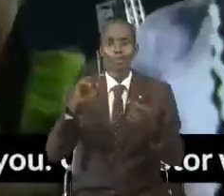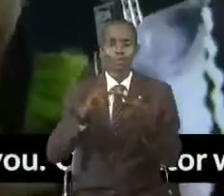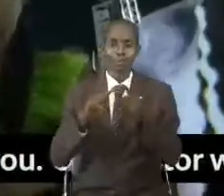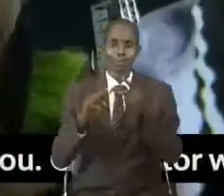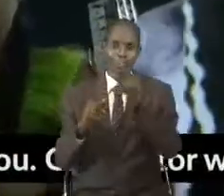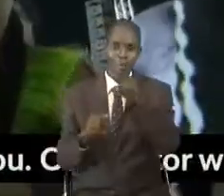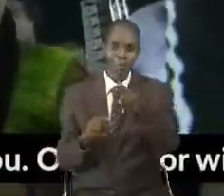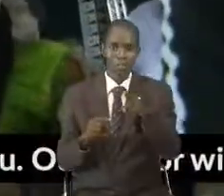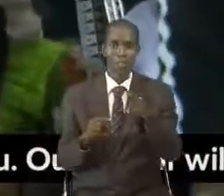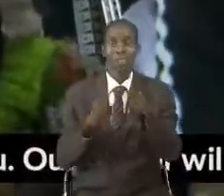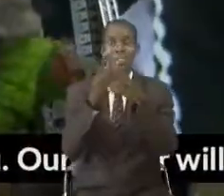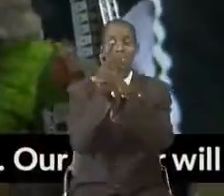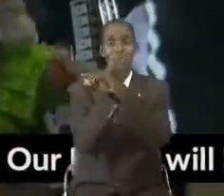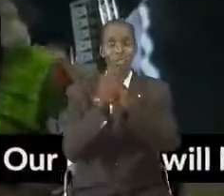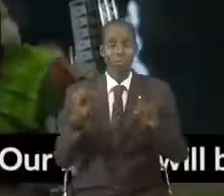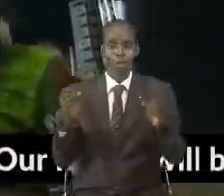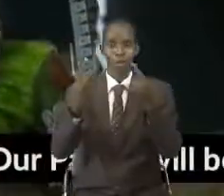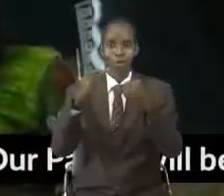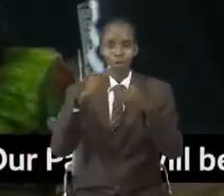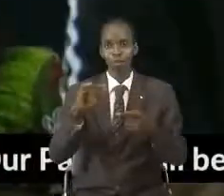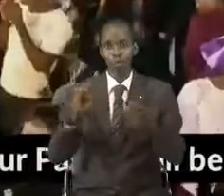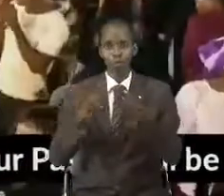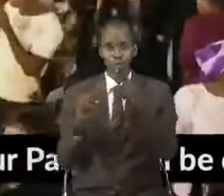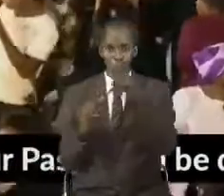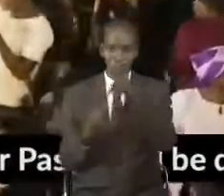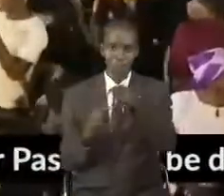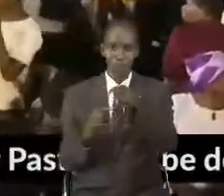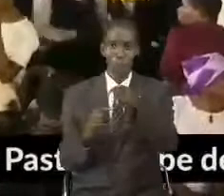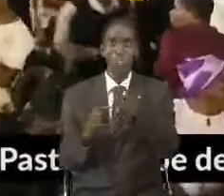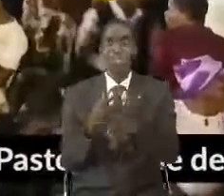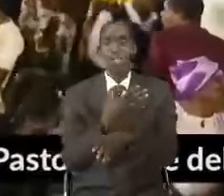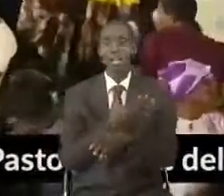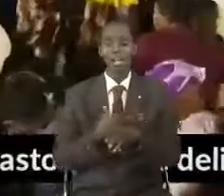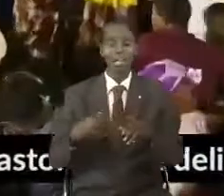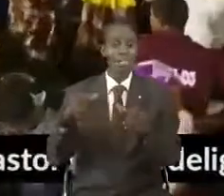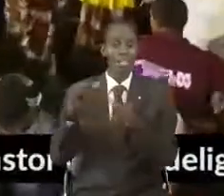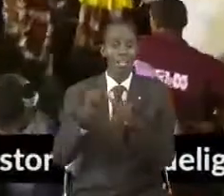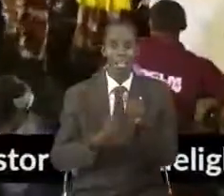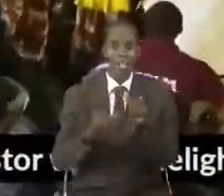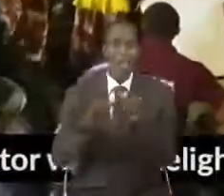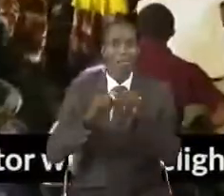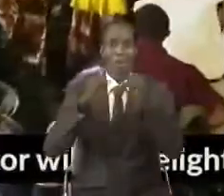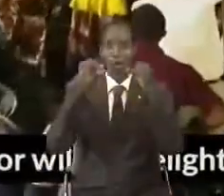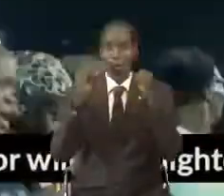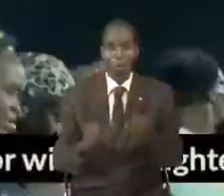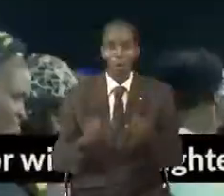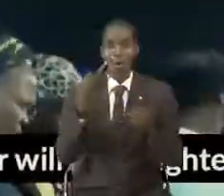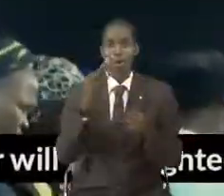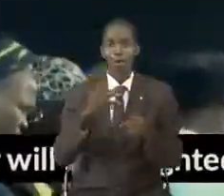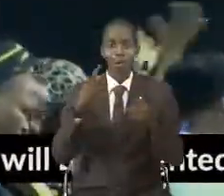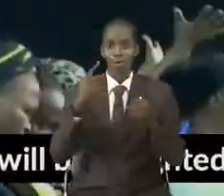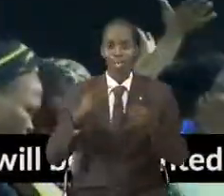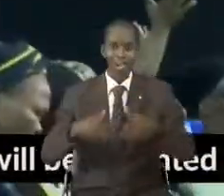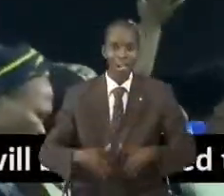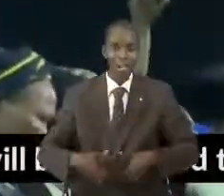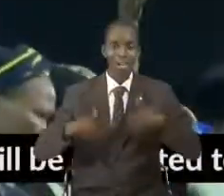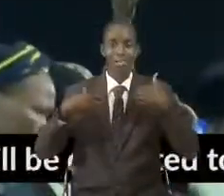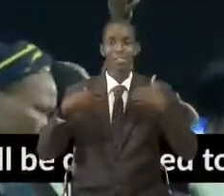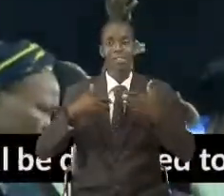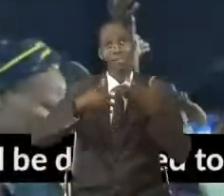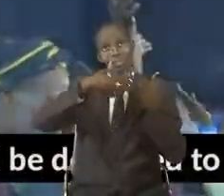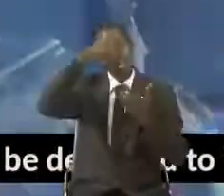upon your life. Healing coming to you. deliverance coming to you. And